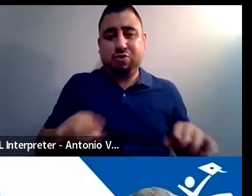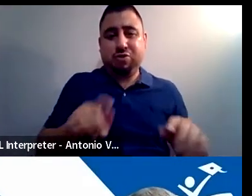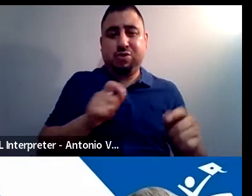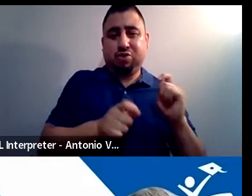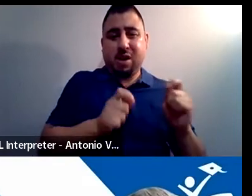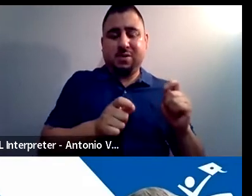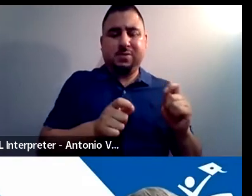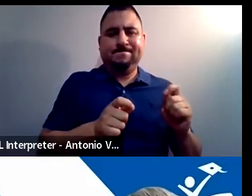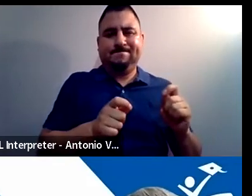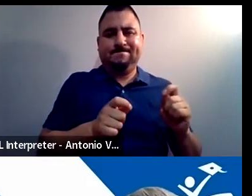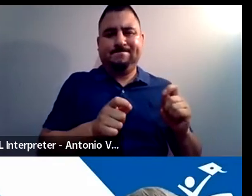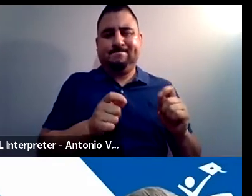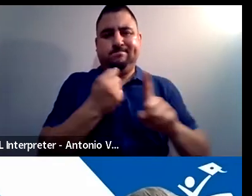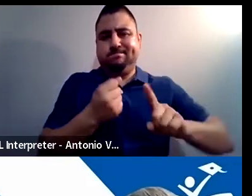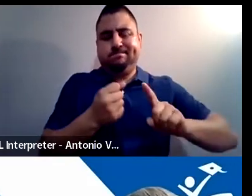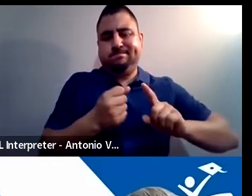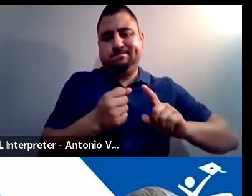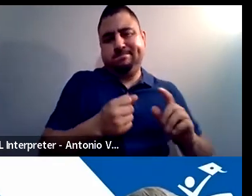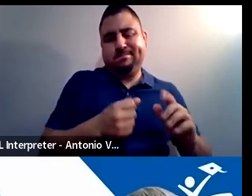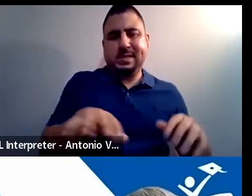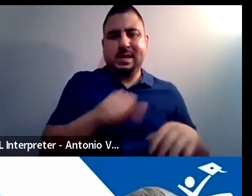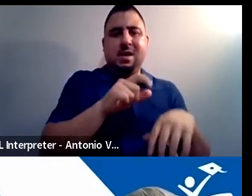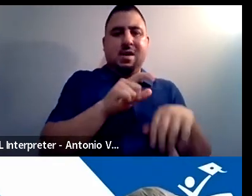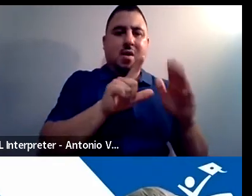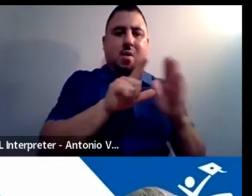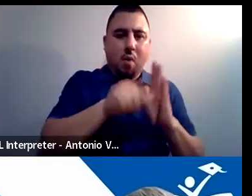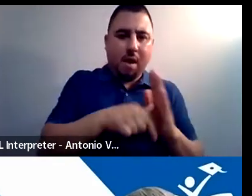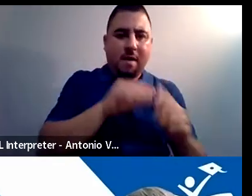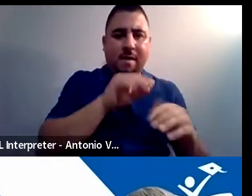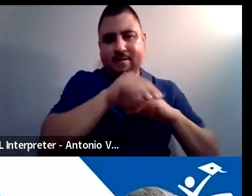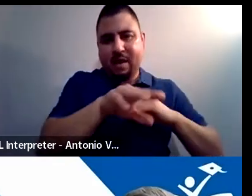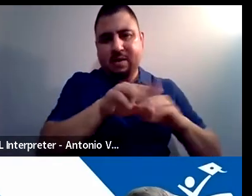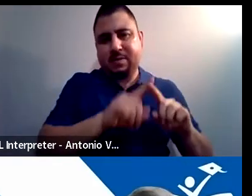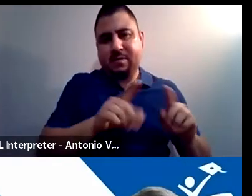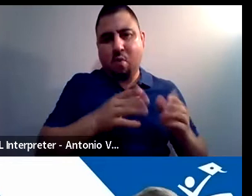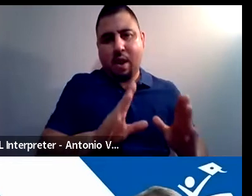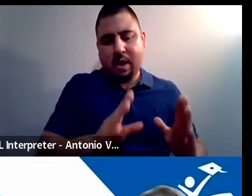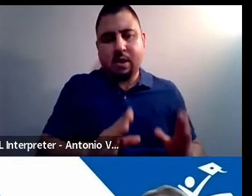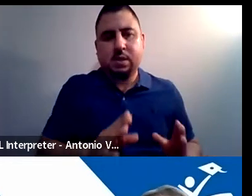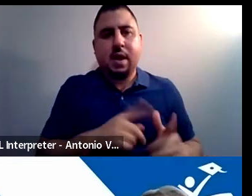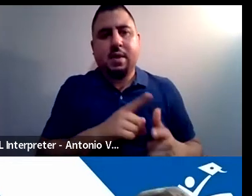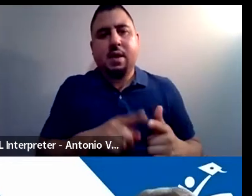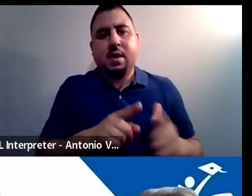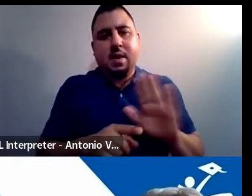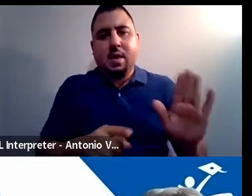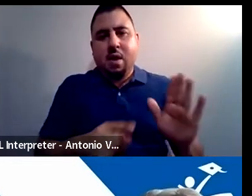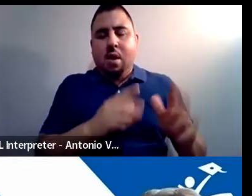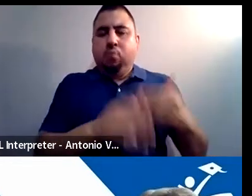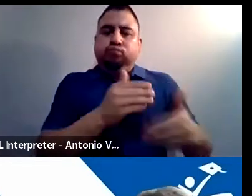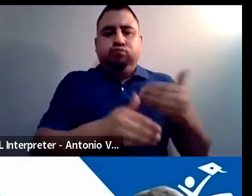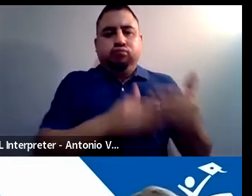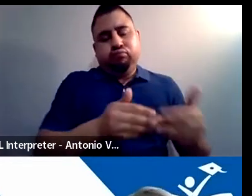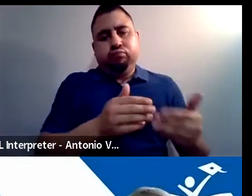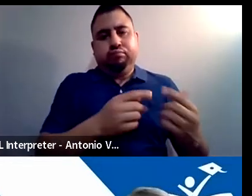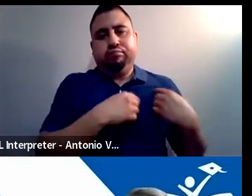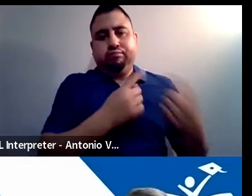change, they may take a while, and it could affect them in different ways. And they're going with the flow with everything ever